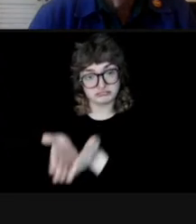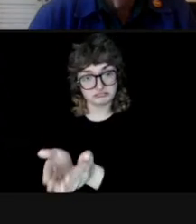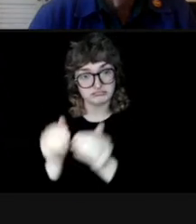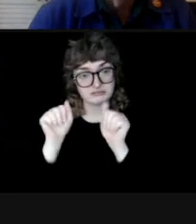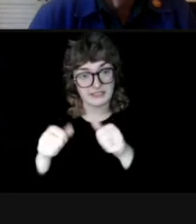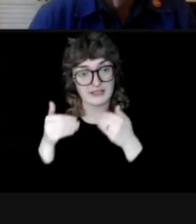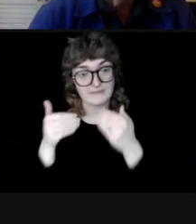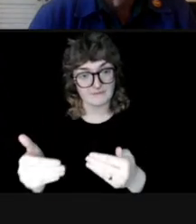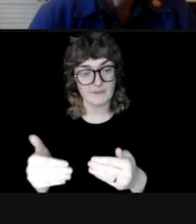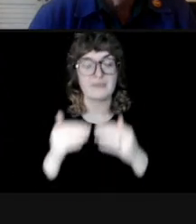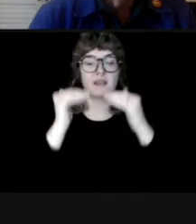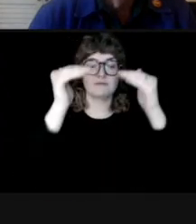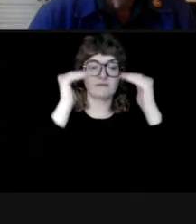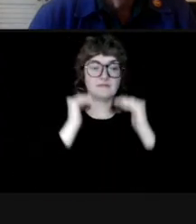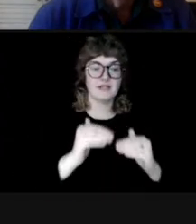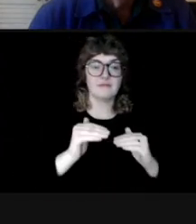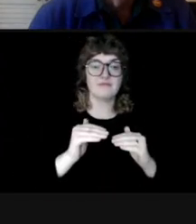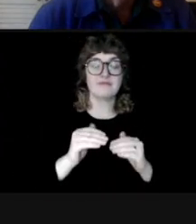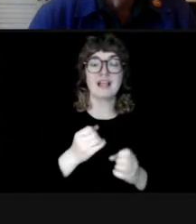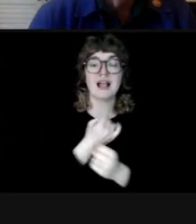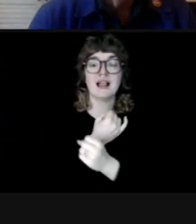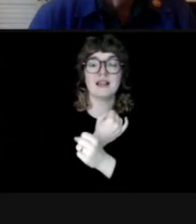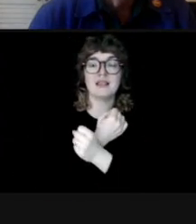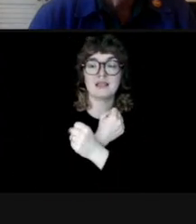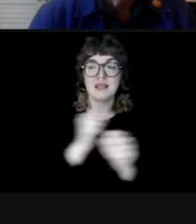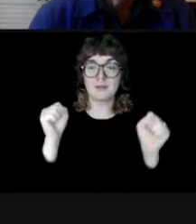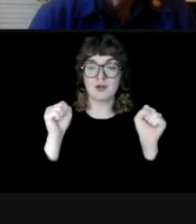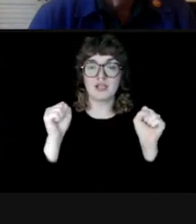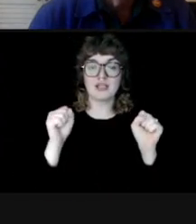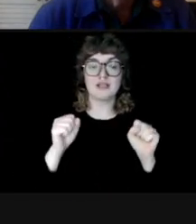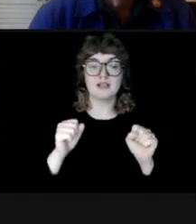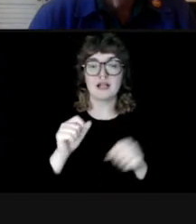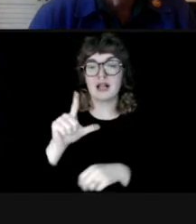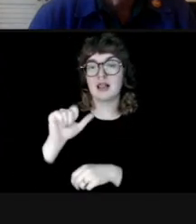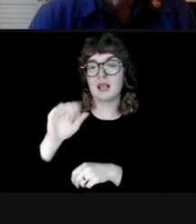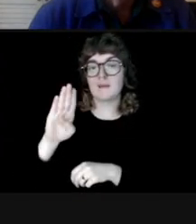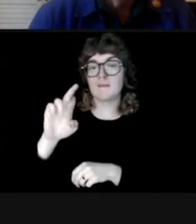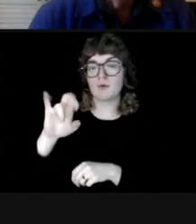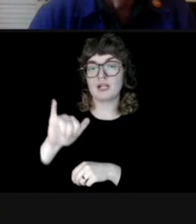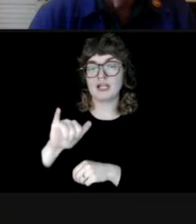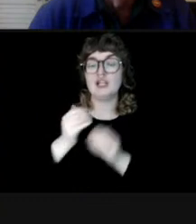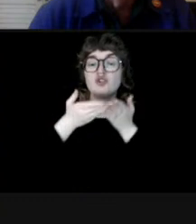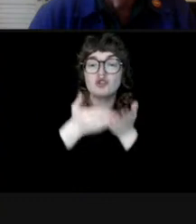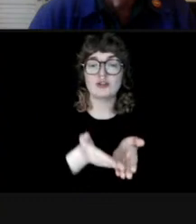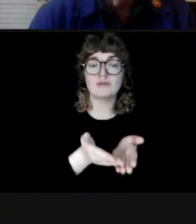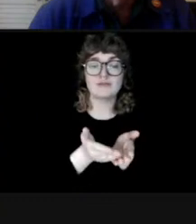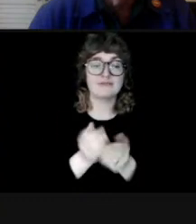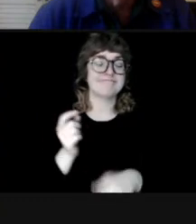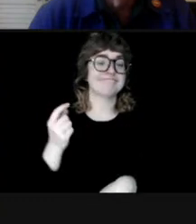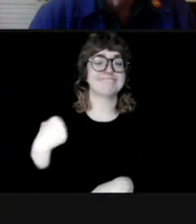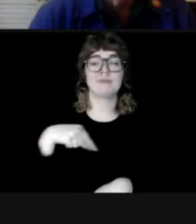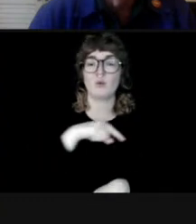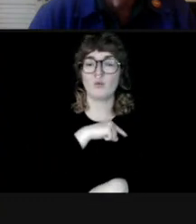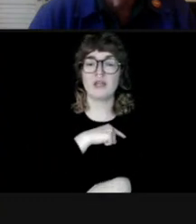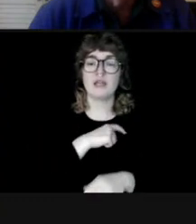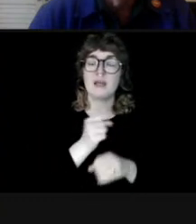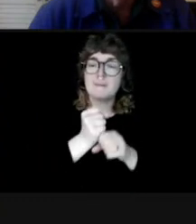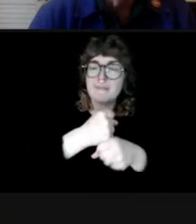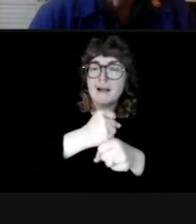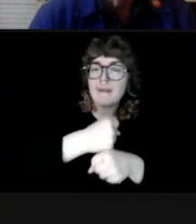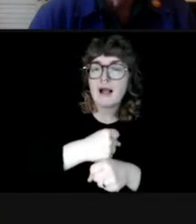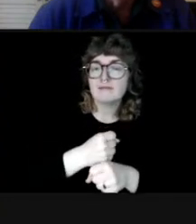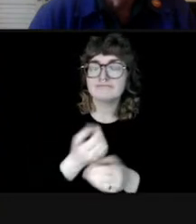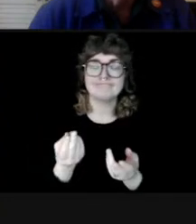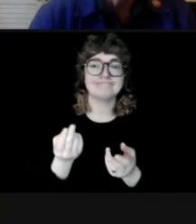And we have the Liberty ships. We produce more Liberty ships than anybody else. And one of these still survives in Baltimore